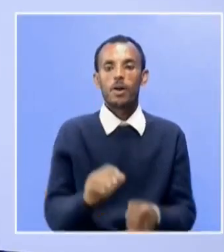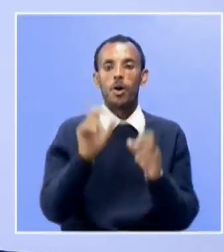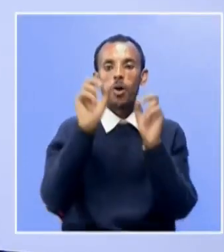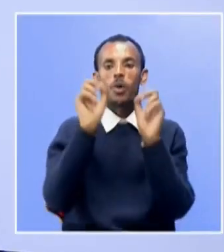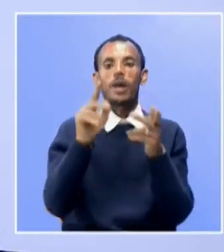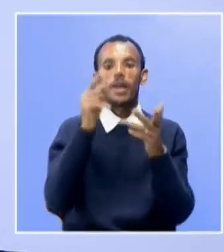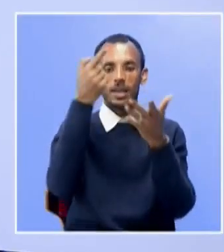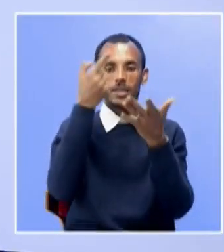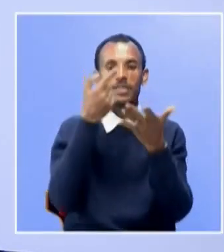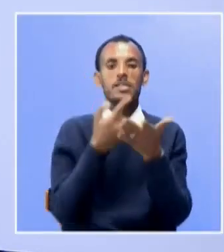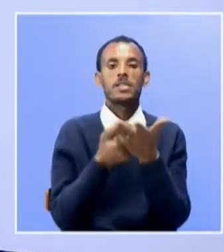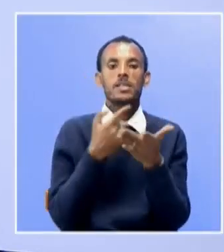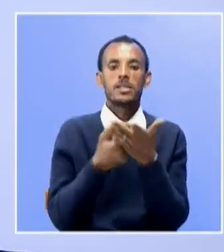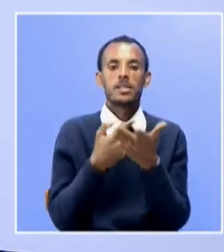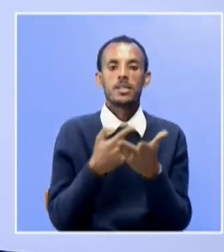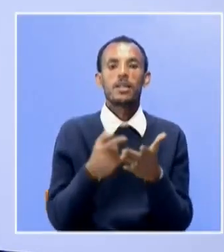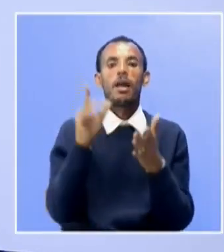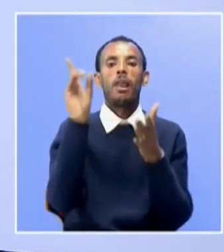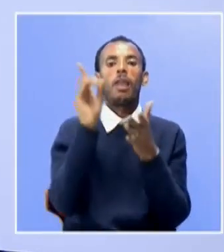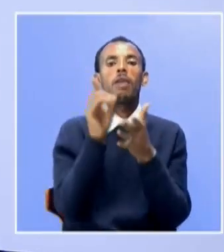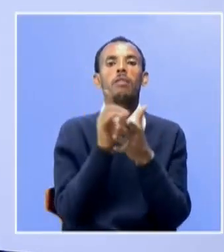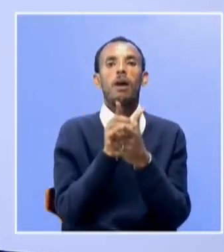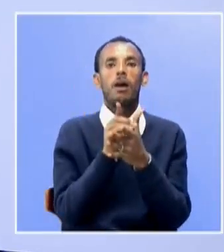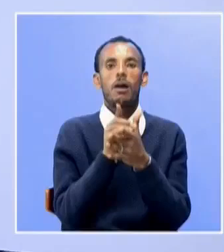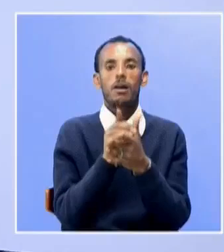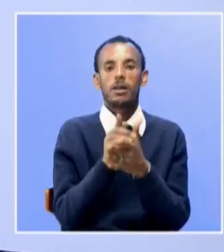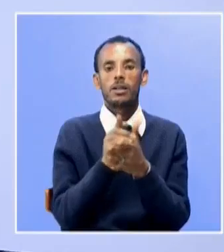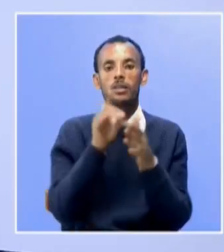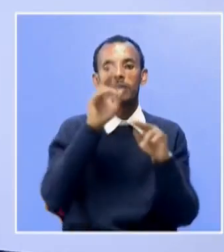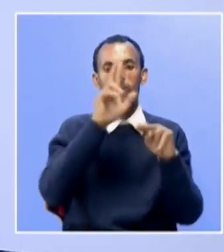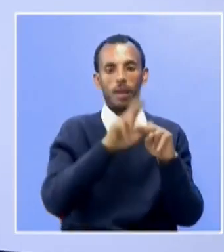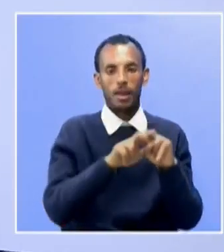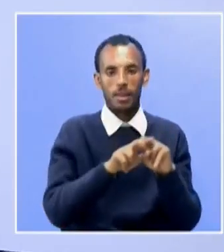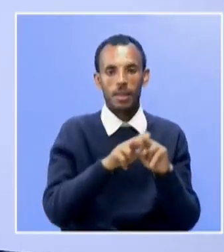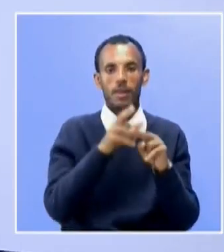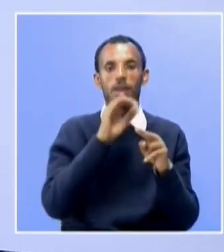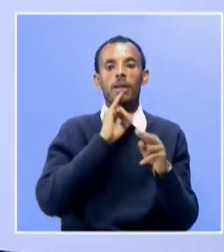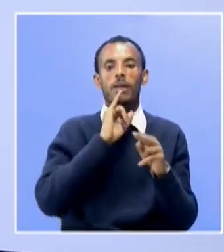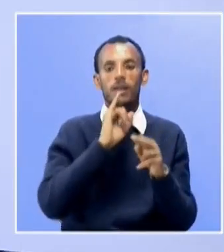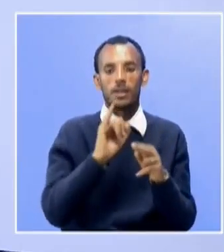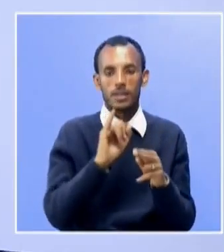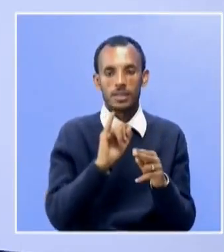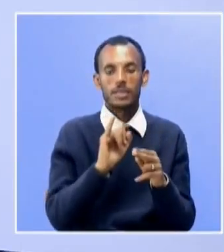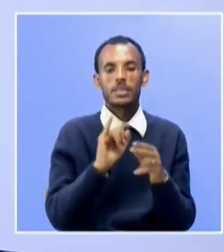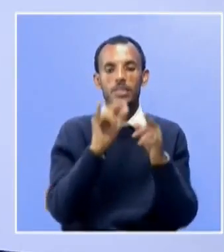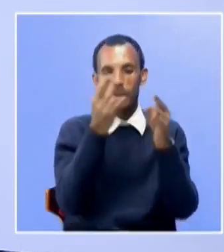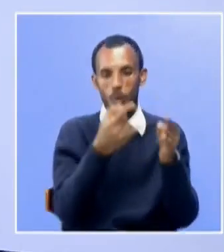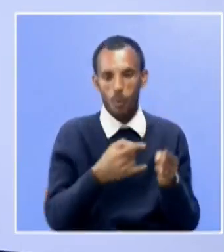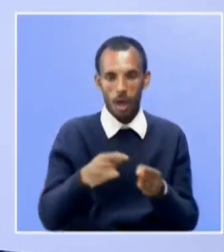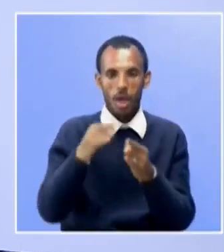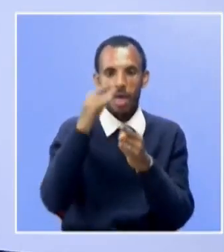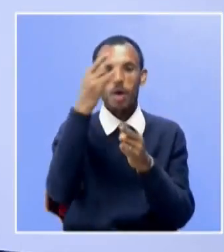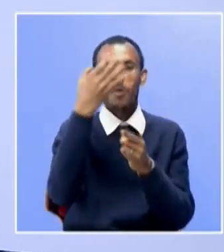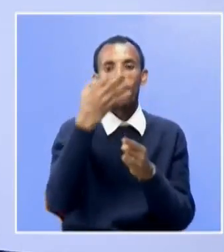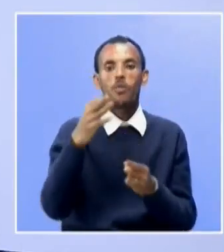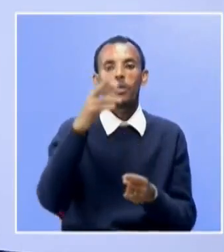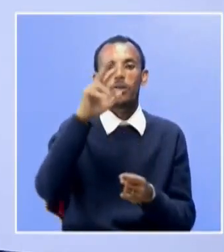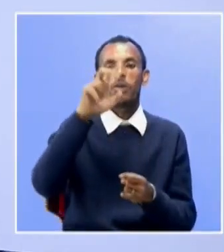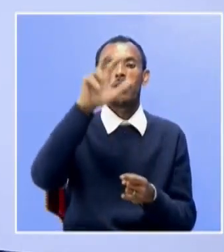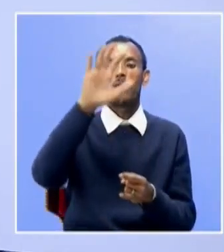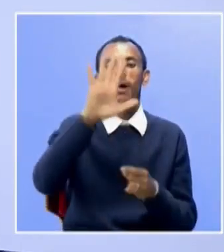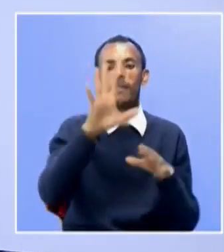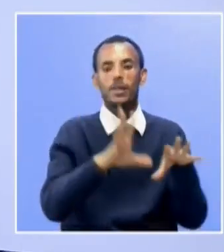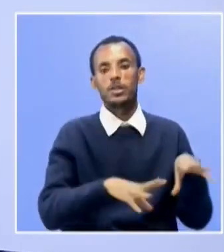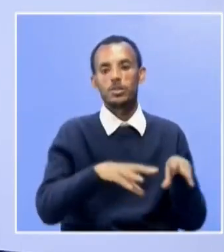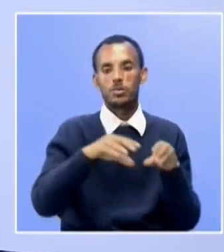Okay, this data set is the weight of 25